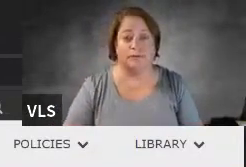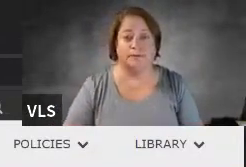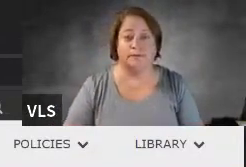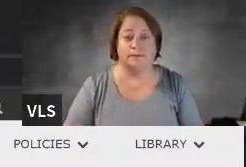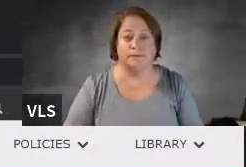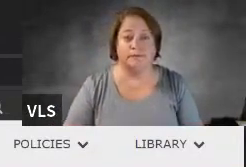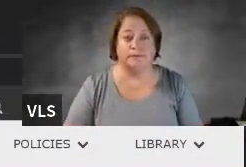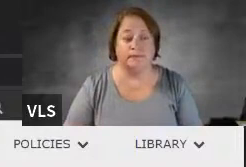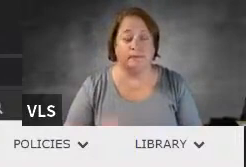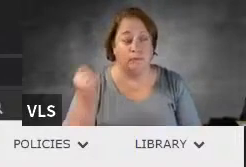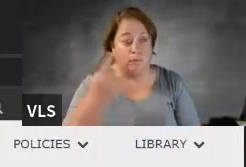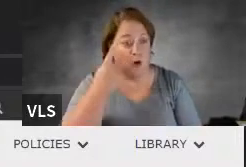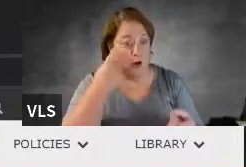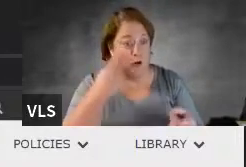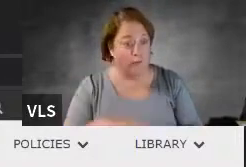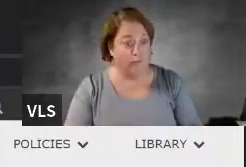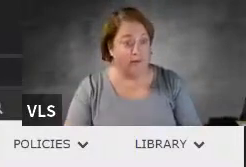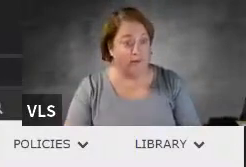All those in favor?